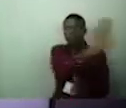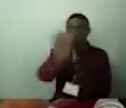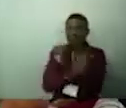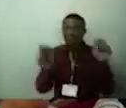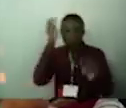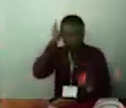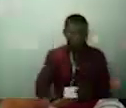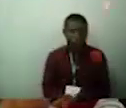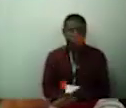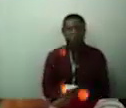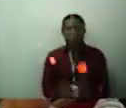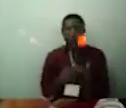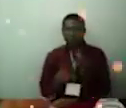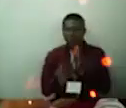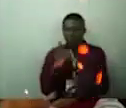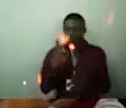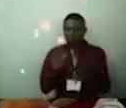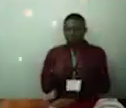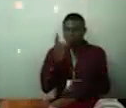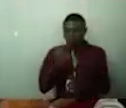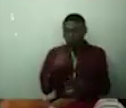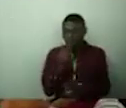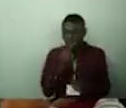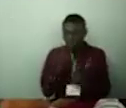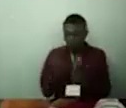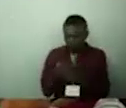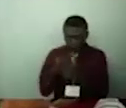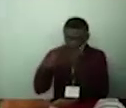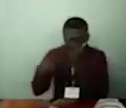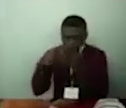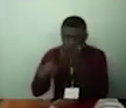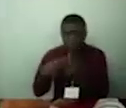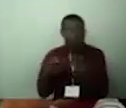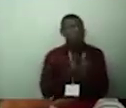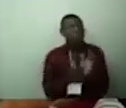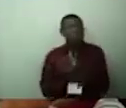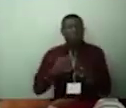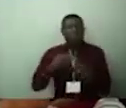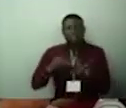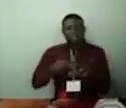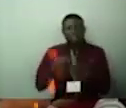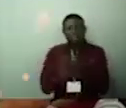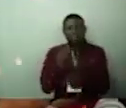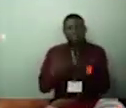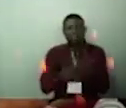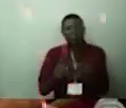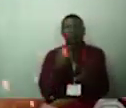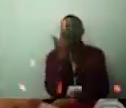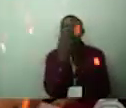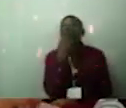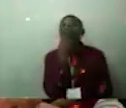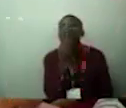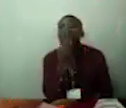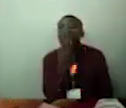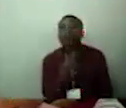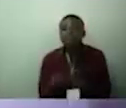The Holy Ghost said, go and check his people first. So I began checking from Jesus' people. I know that his people are the Jews. But that